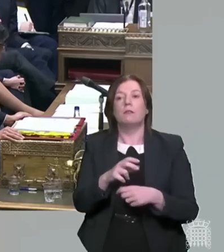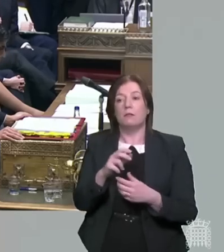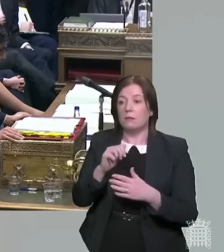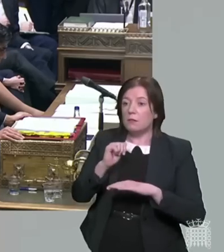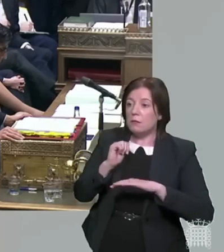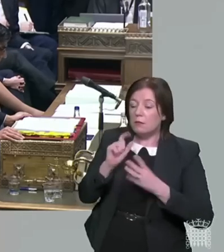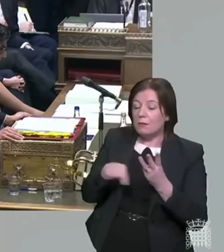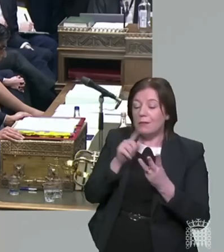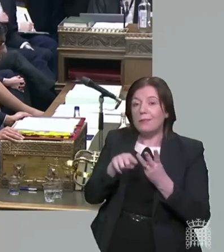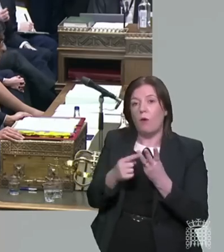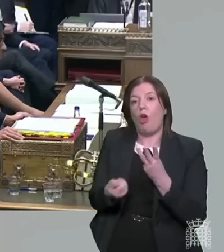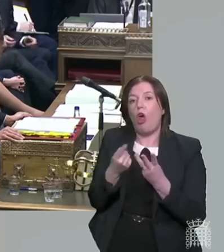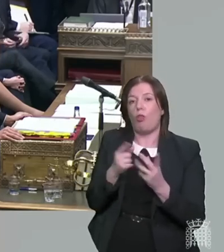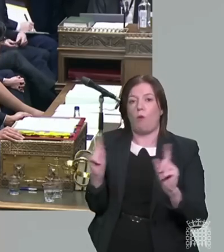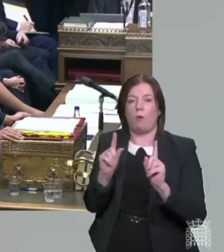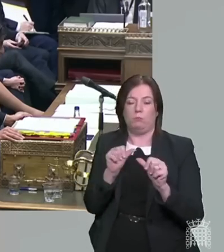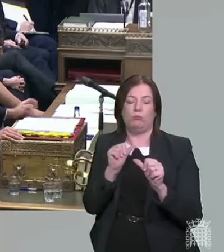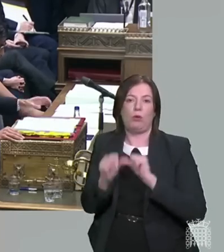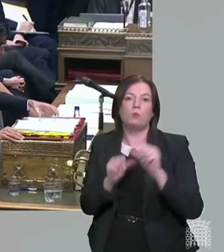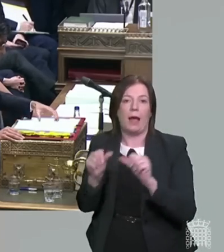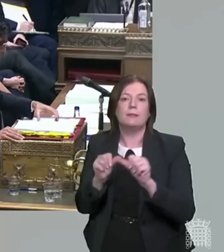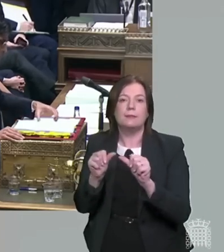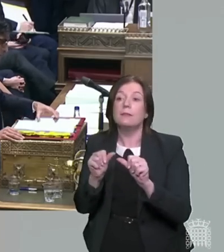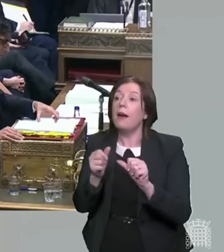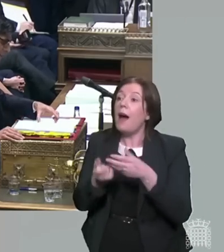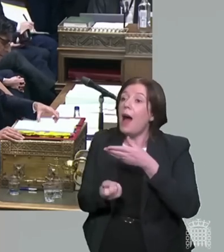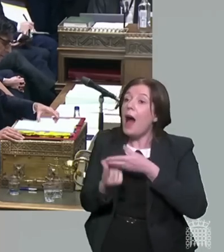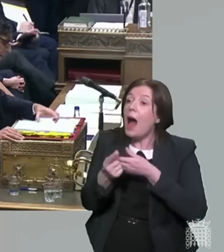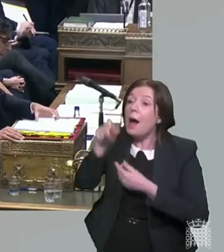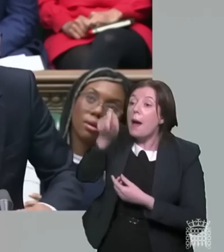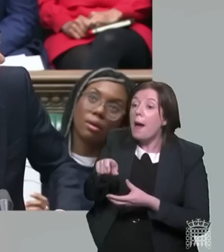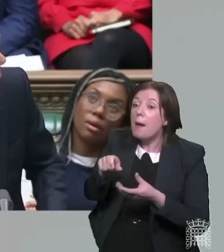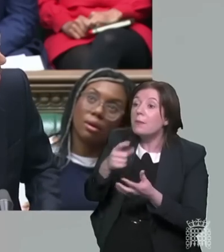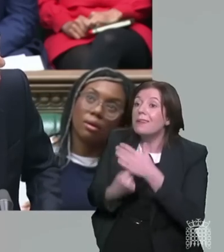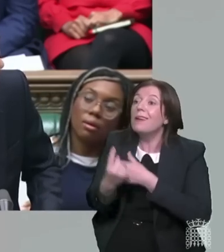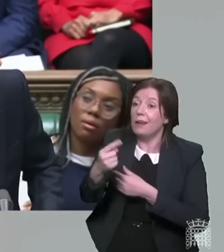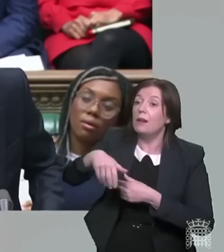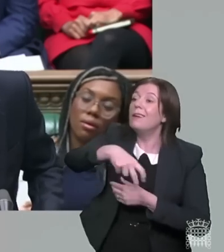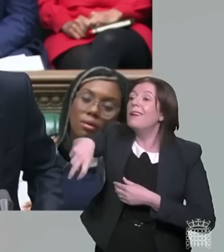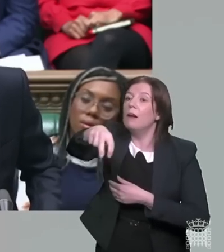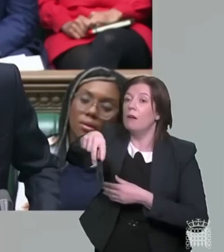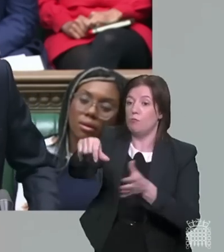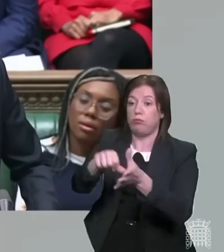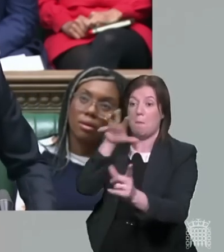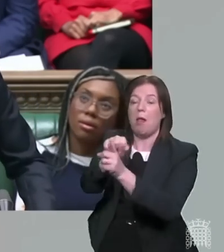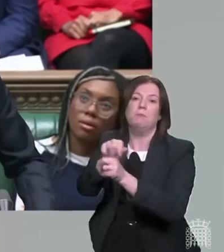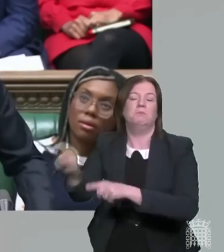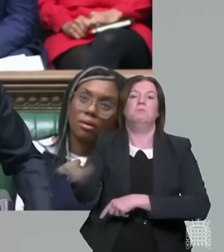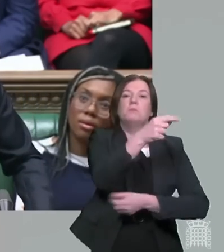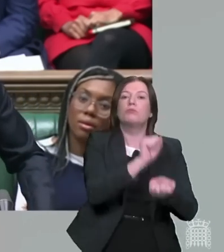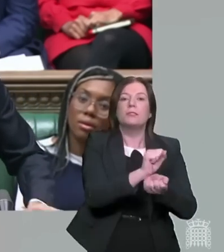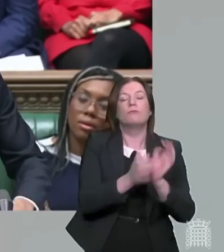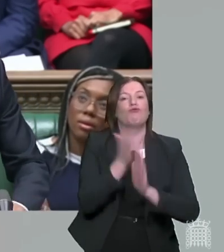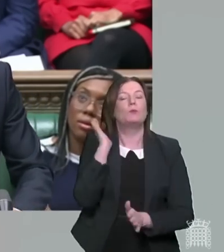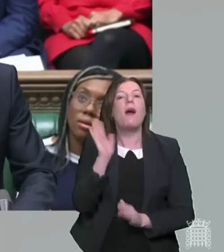implementing new processes to guarantee the swift recall of offenders. And the action we are taking is already making a